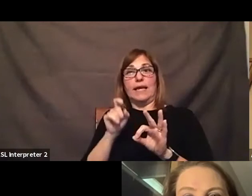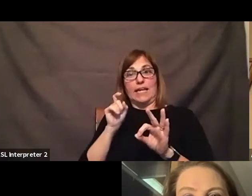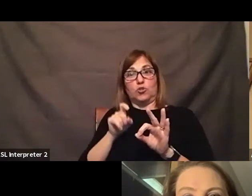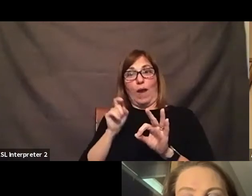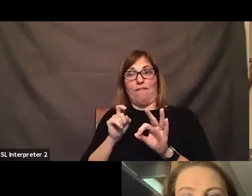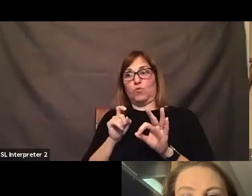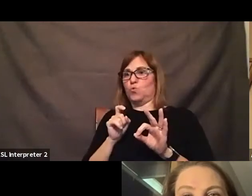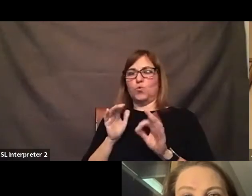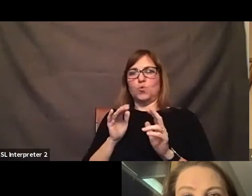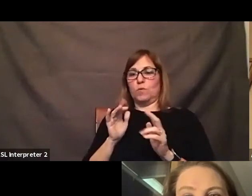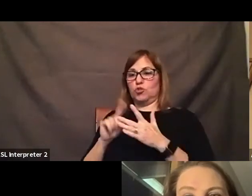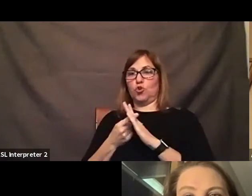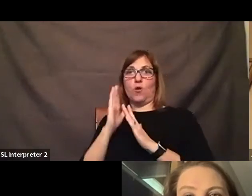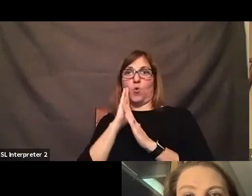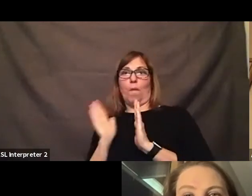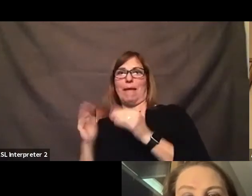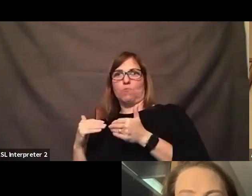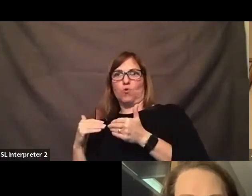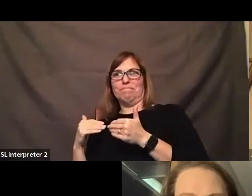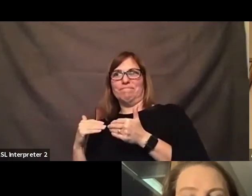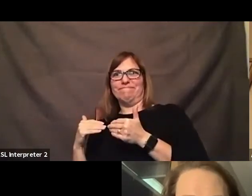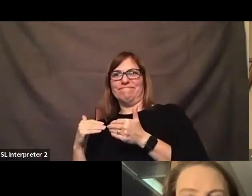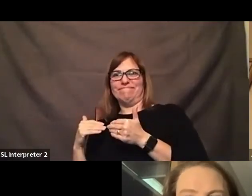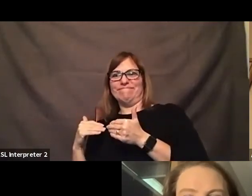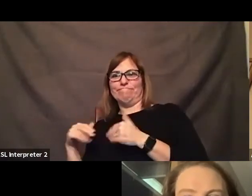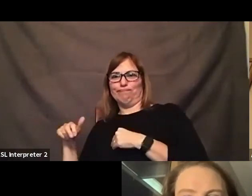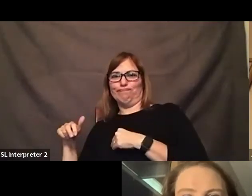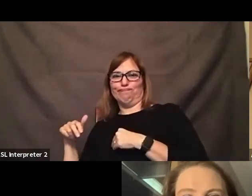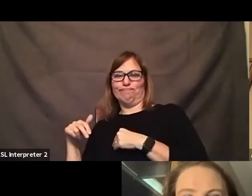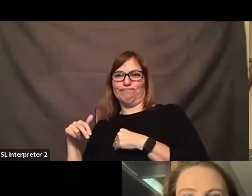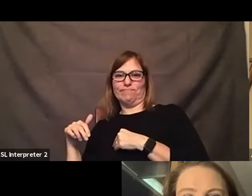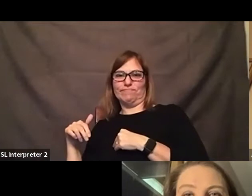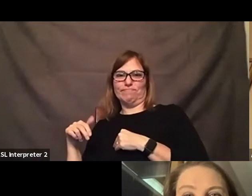your bedroom to wherever you're going, right?